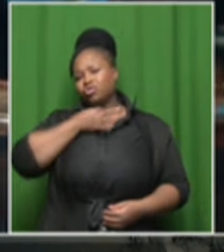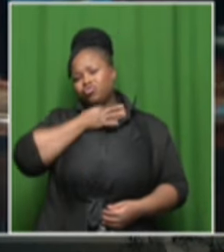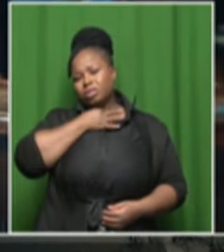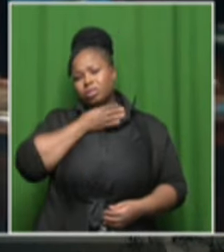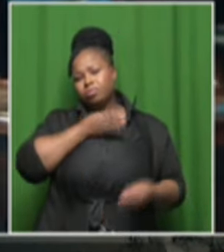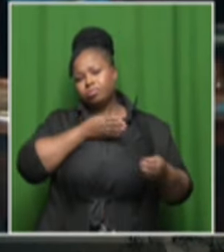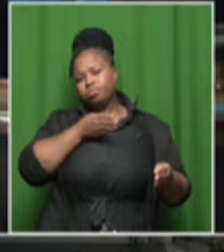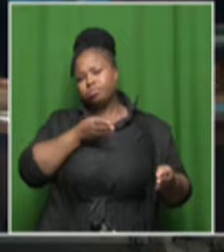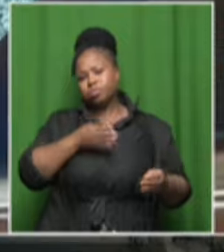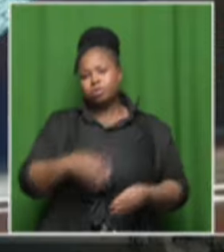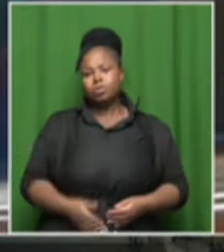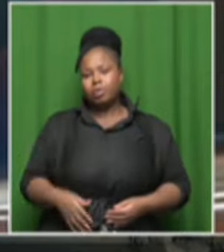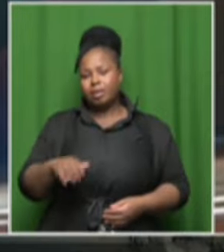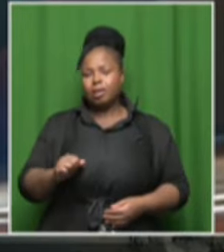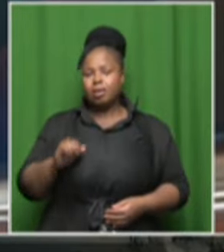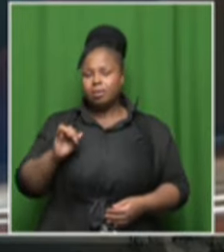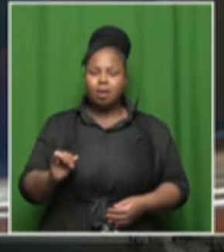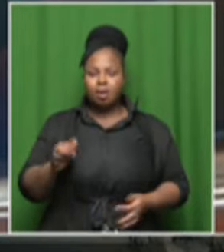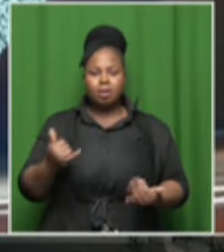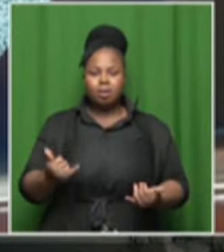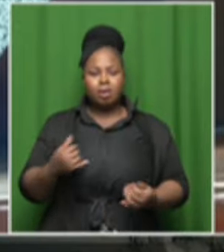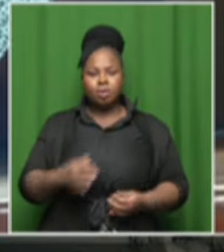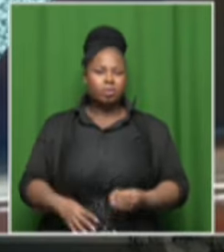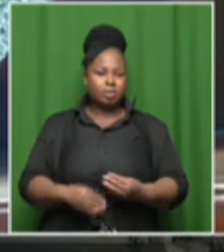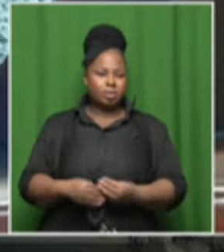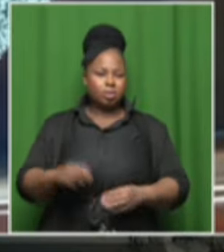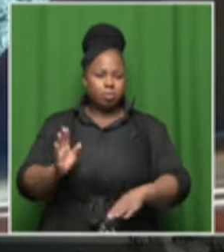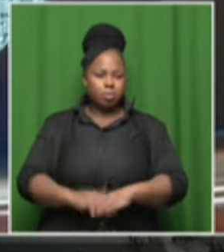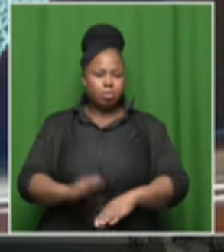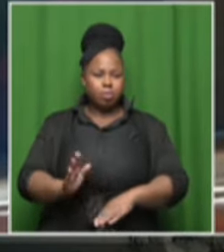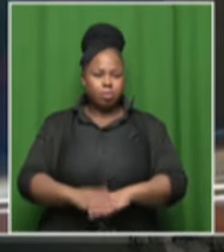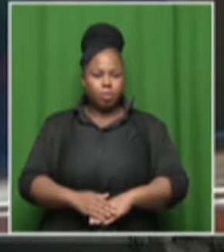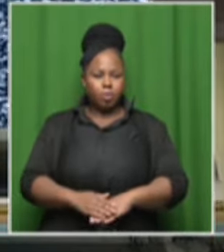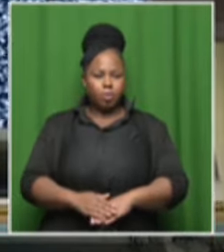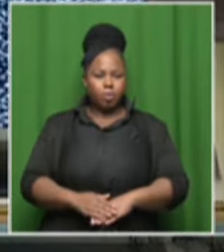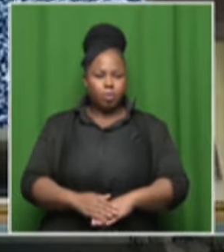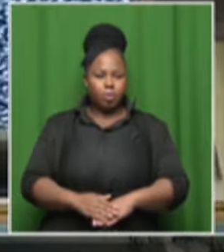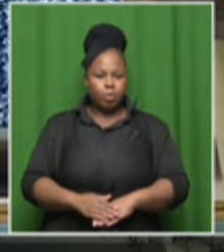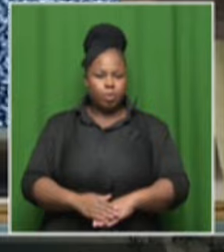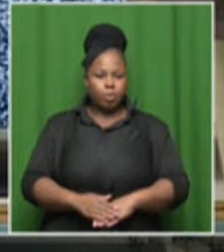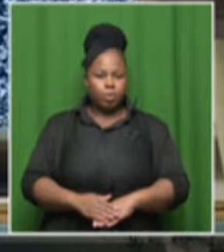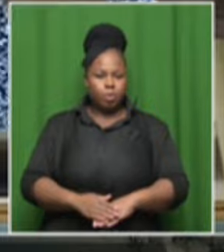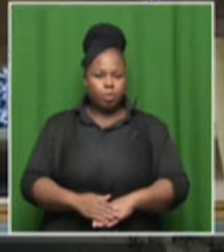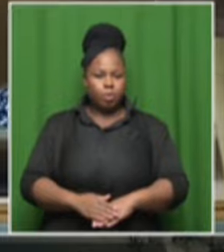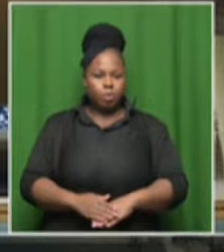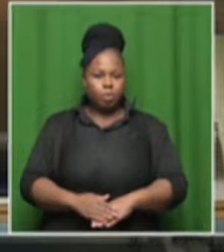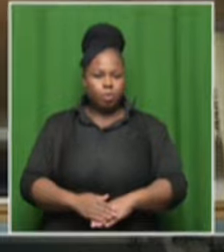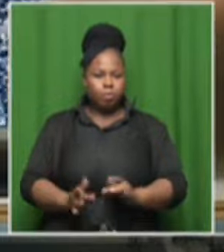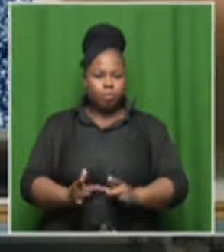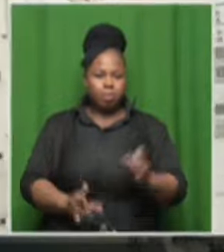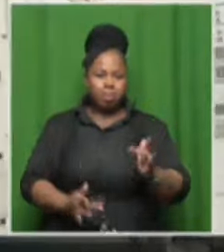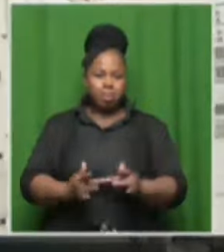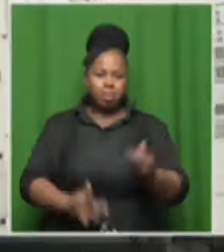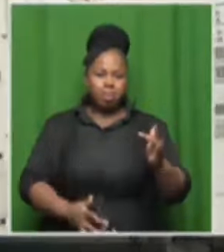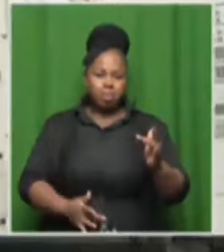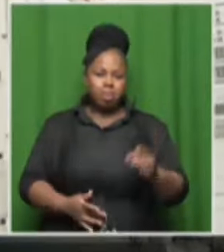tools? AI is adding a massive amount of capability, both the threat actors, the people performing the bad stuff, but also